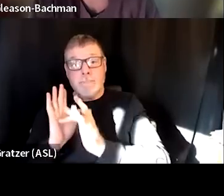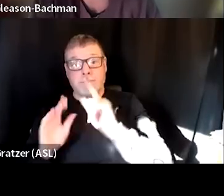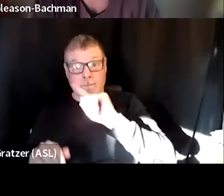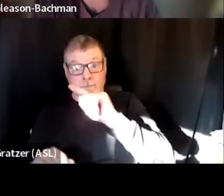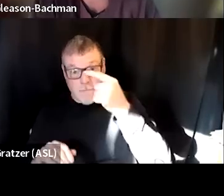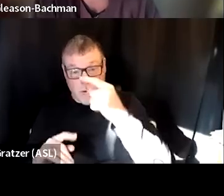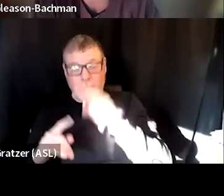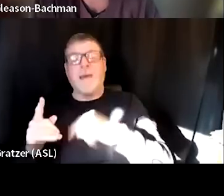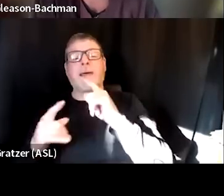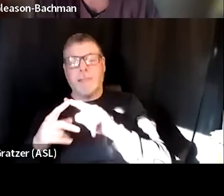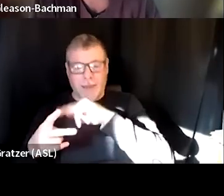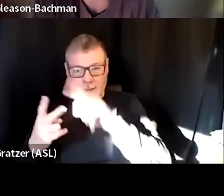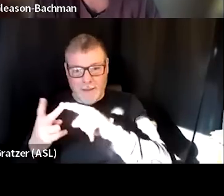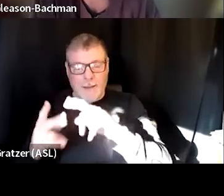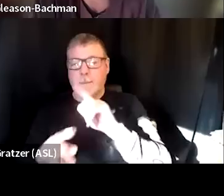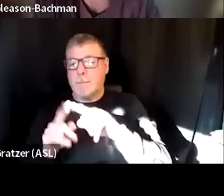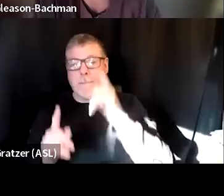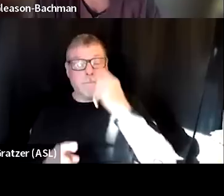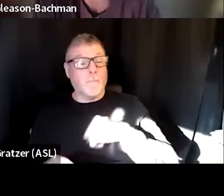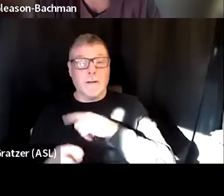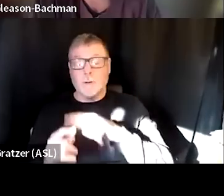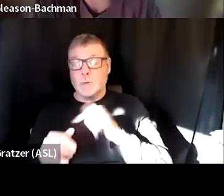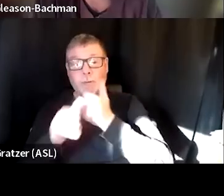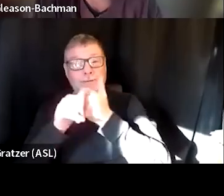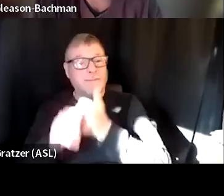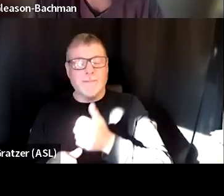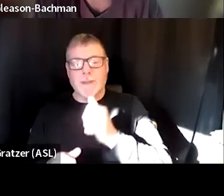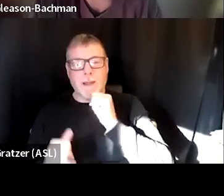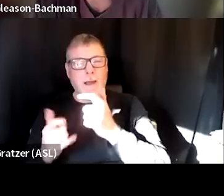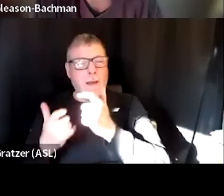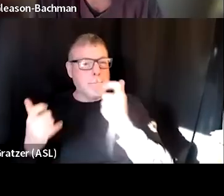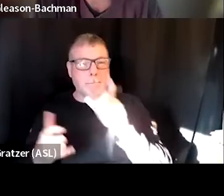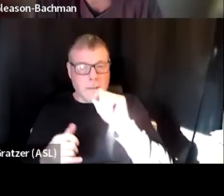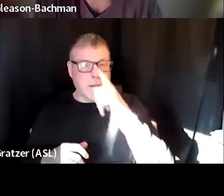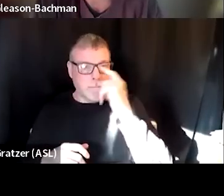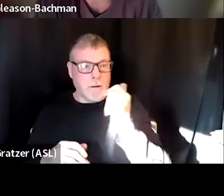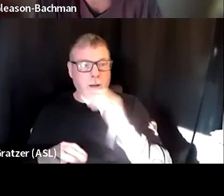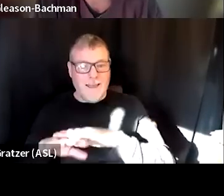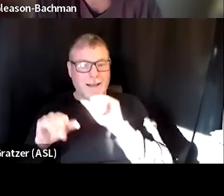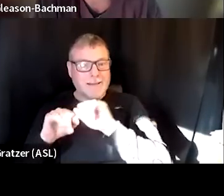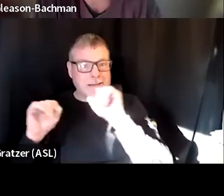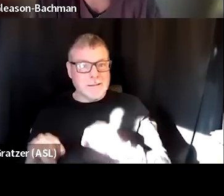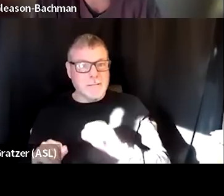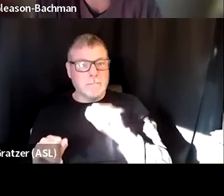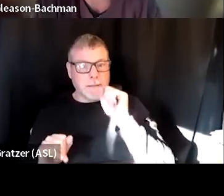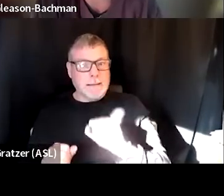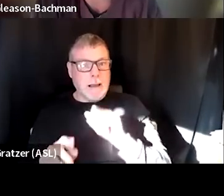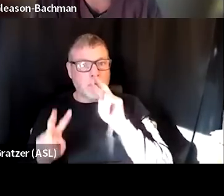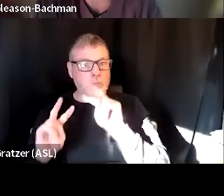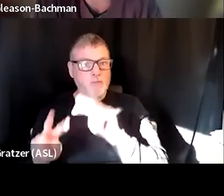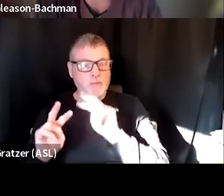But for us to track it, it's not a big deal because we're on a system that we're able to track it,